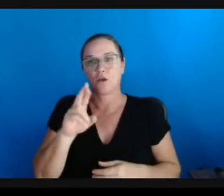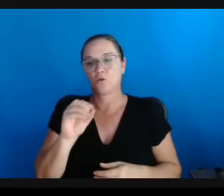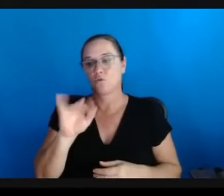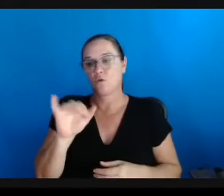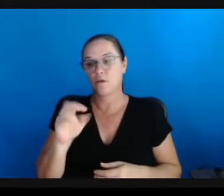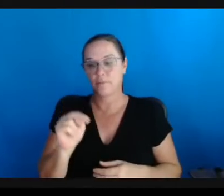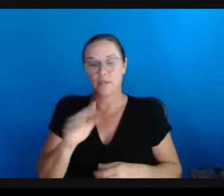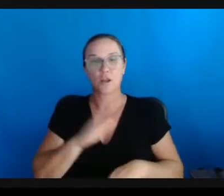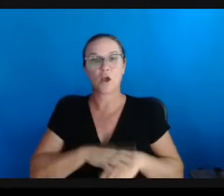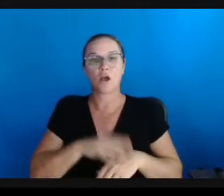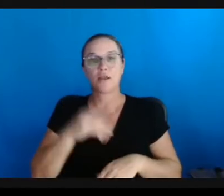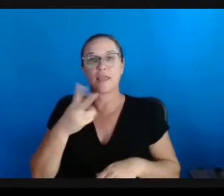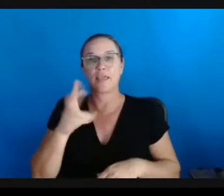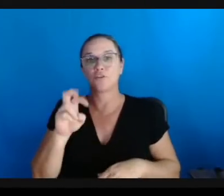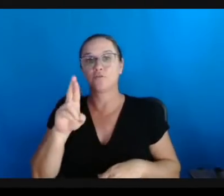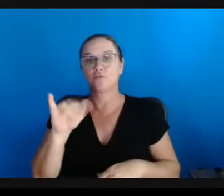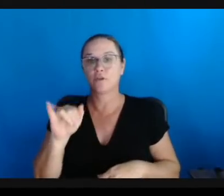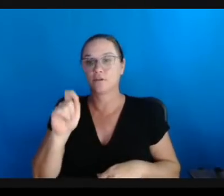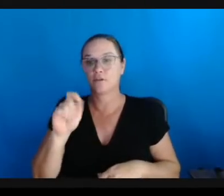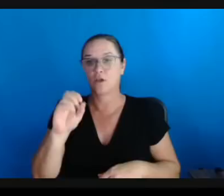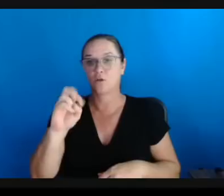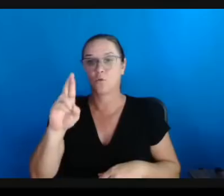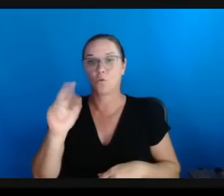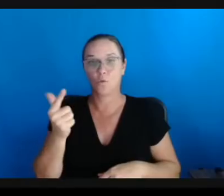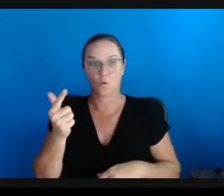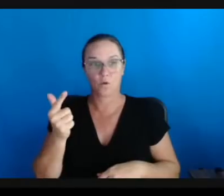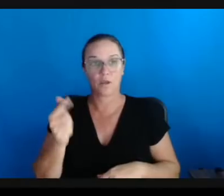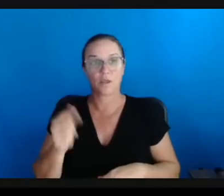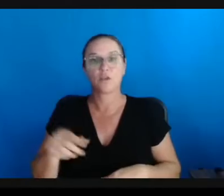our hveri.org site, a